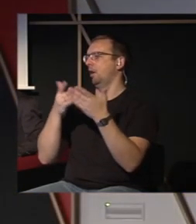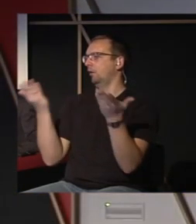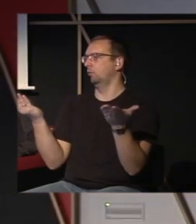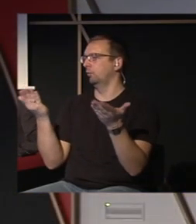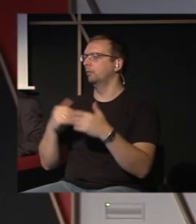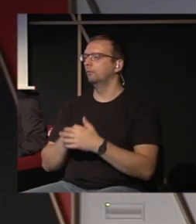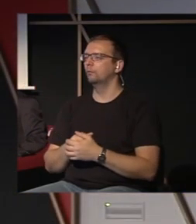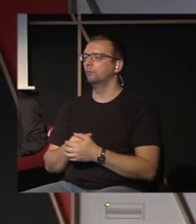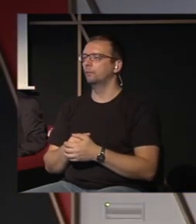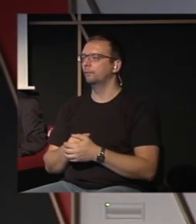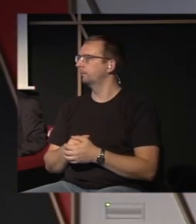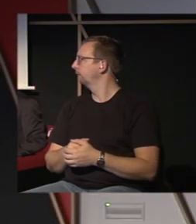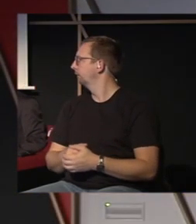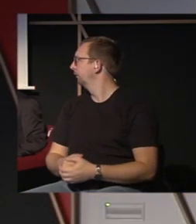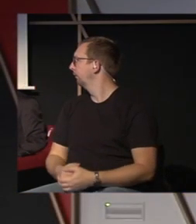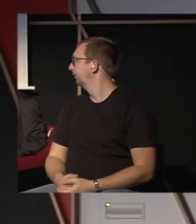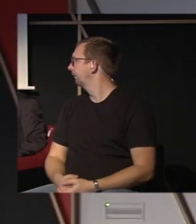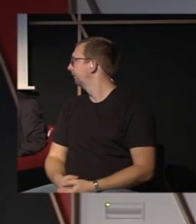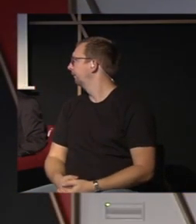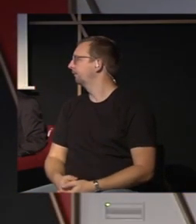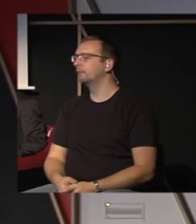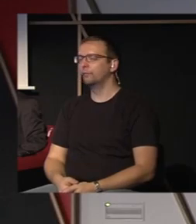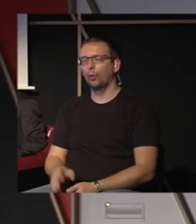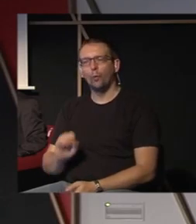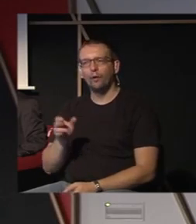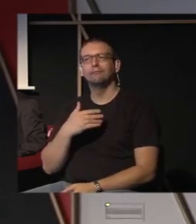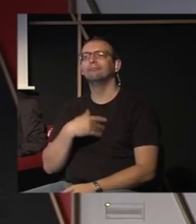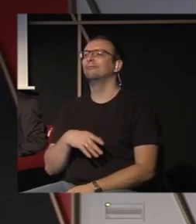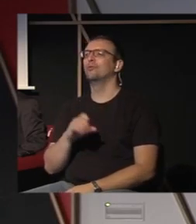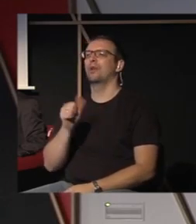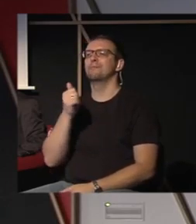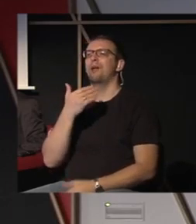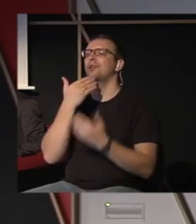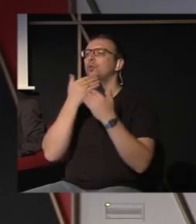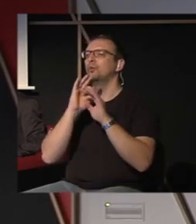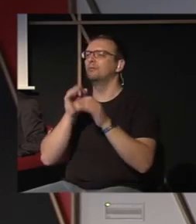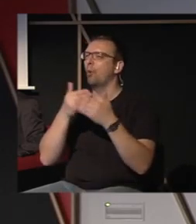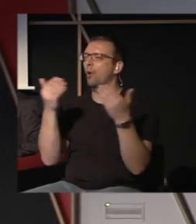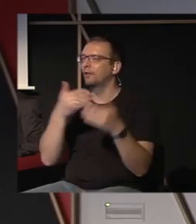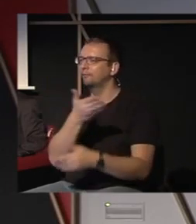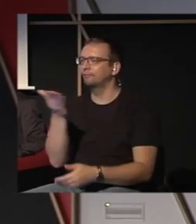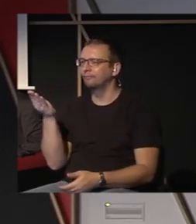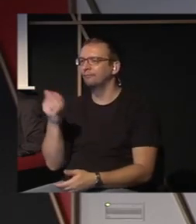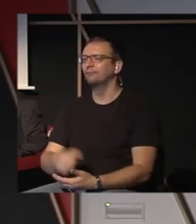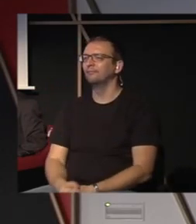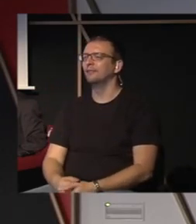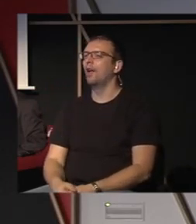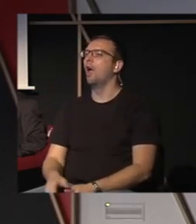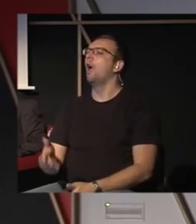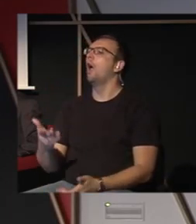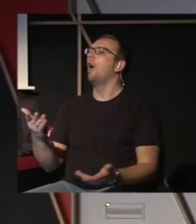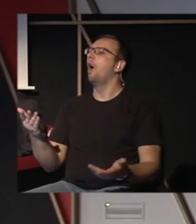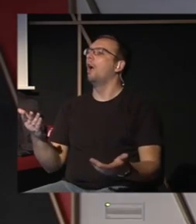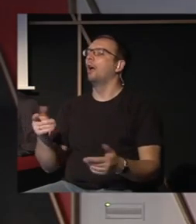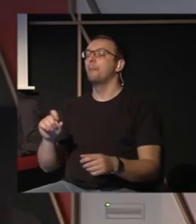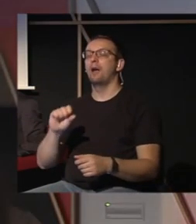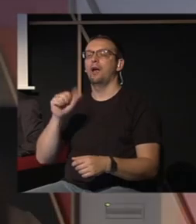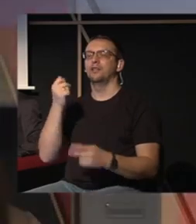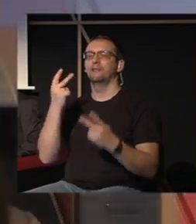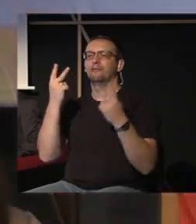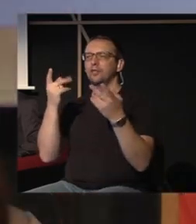everybody. Well, I think that the most important thing is UEFA decided to put